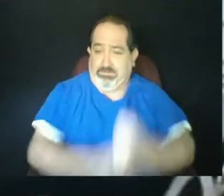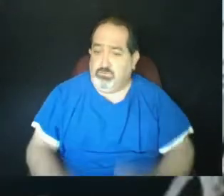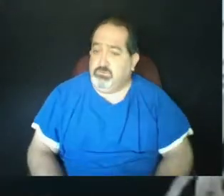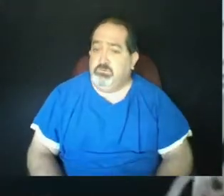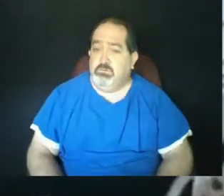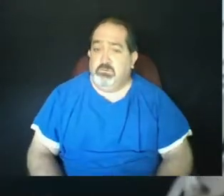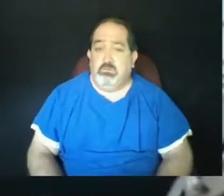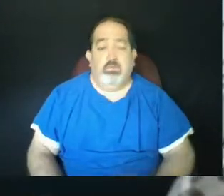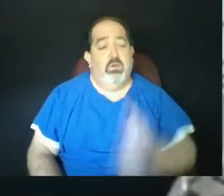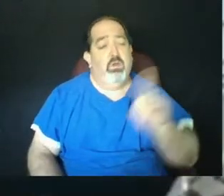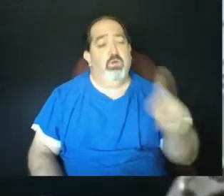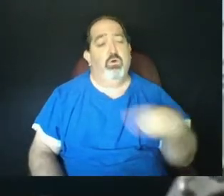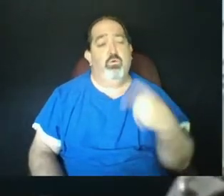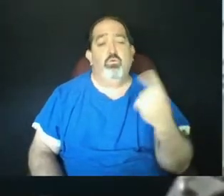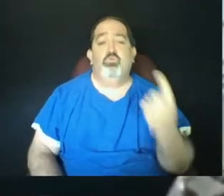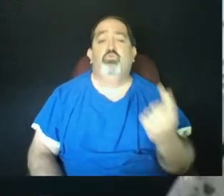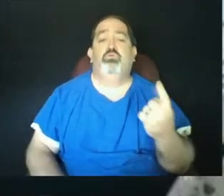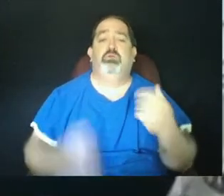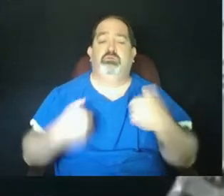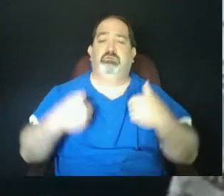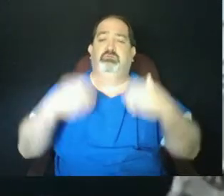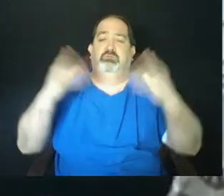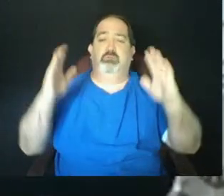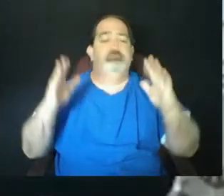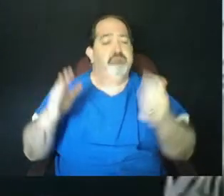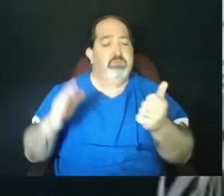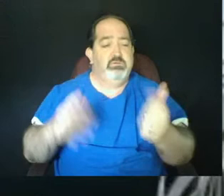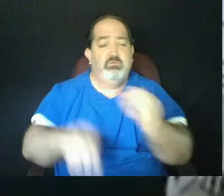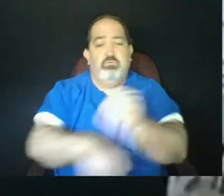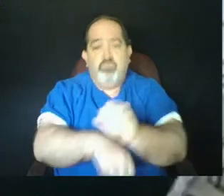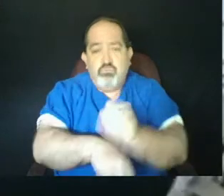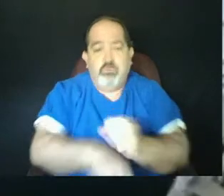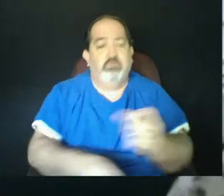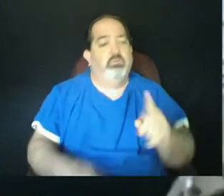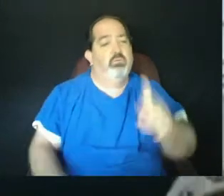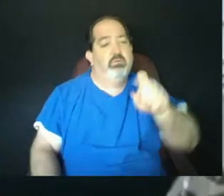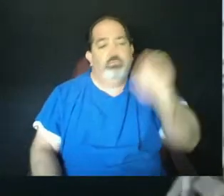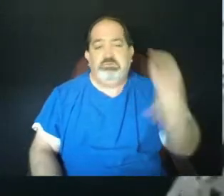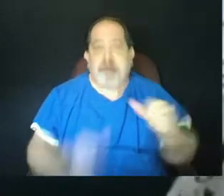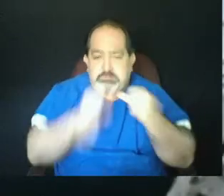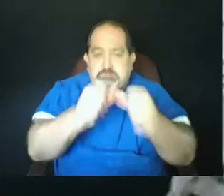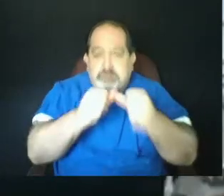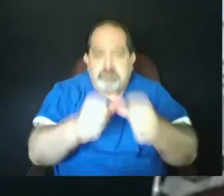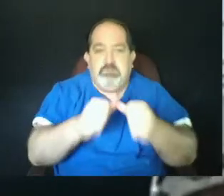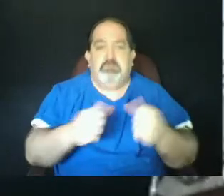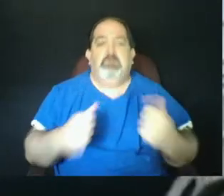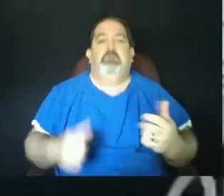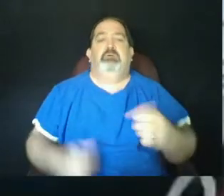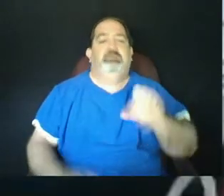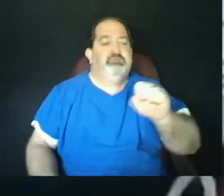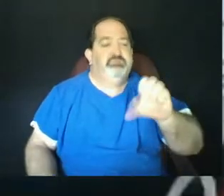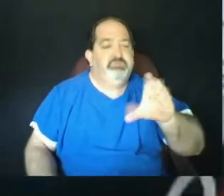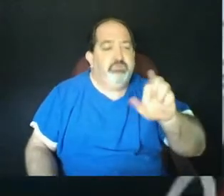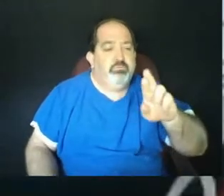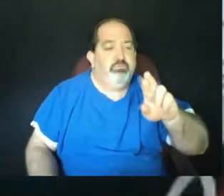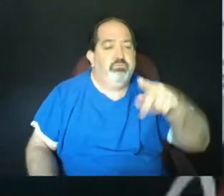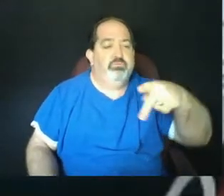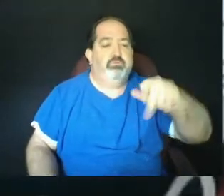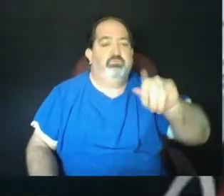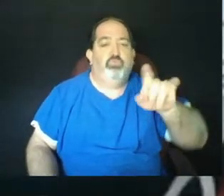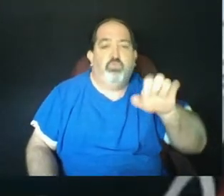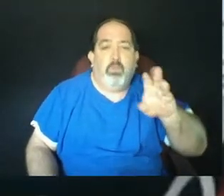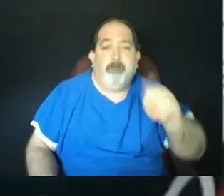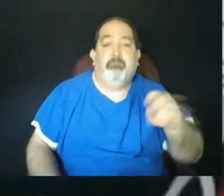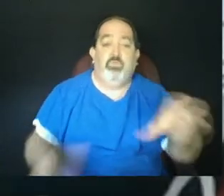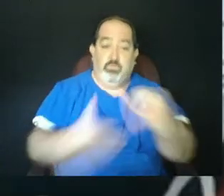She always gives of herself. She always gives 100%. She does scriptorums. She's doing one today after